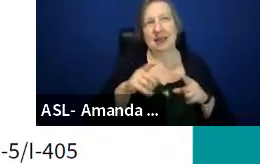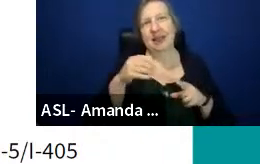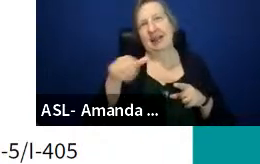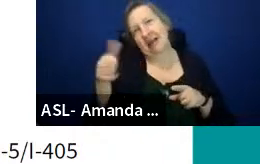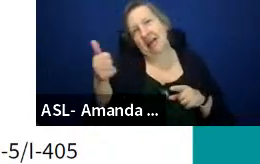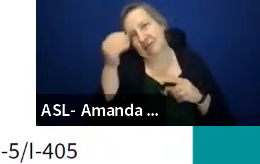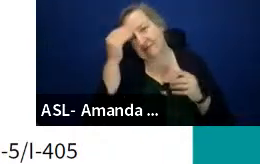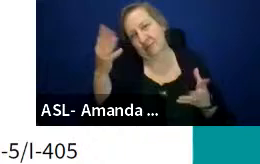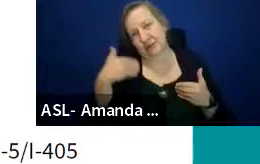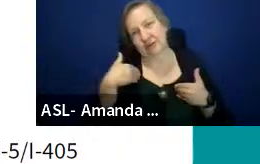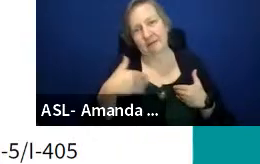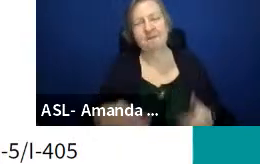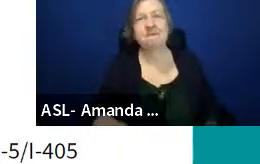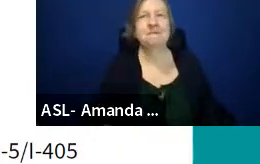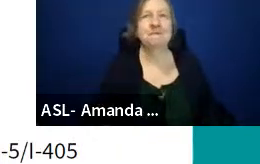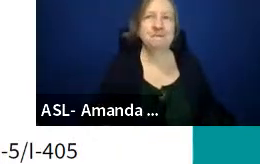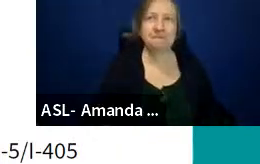here. So